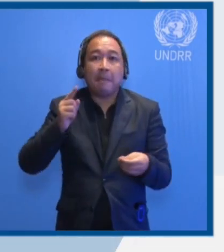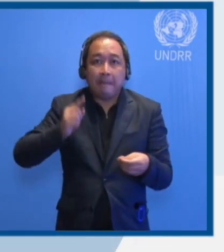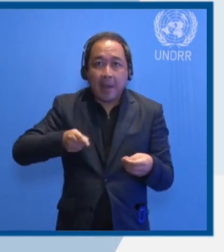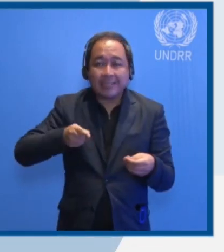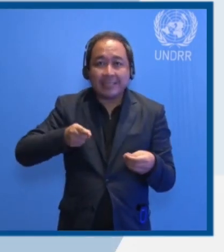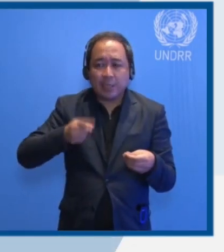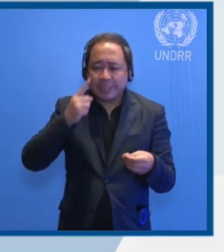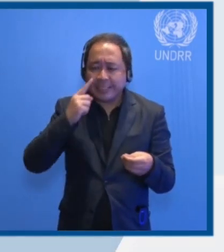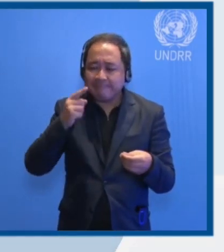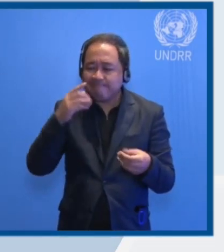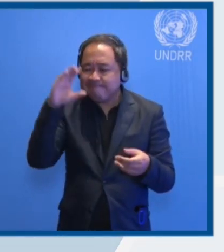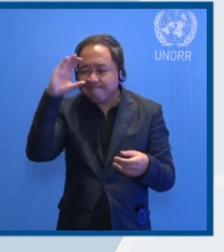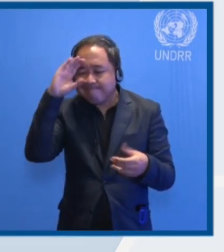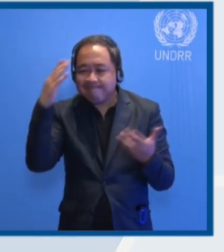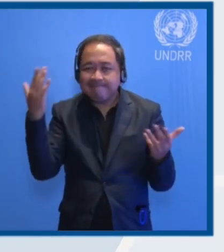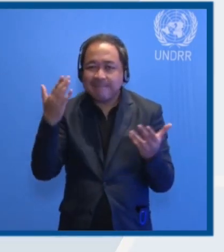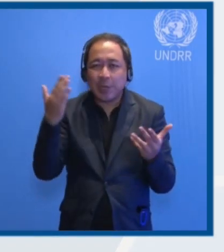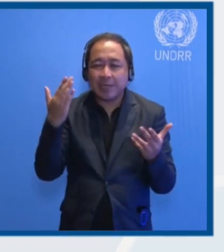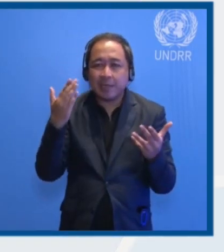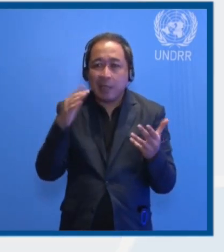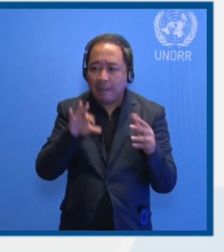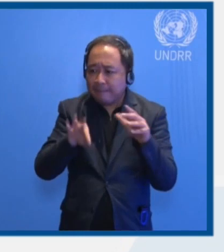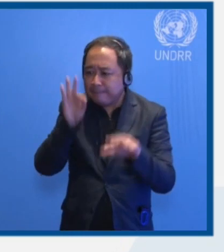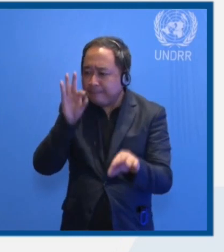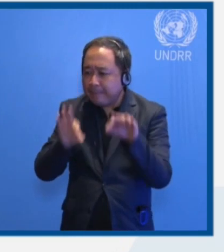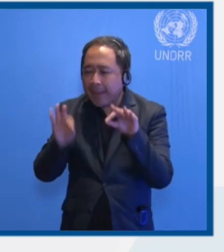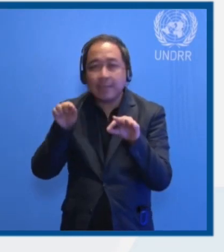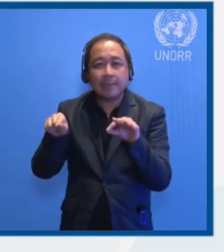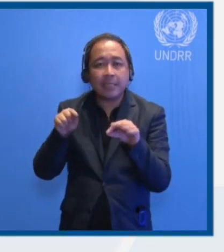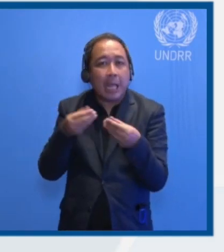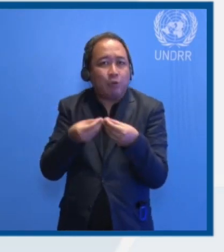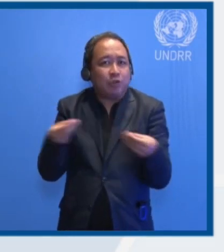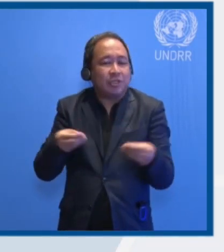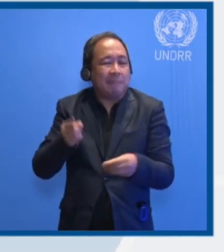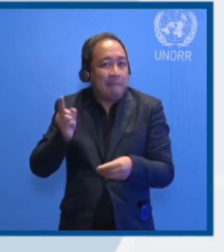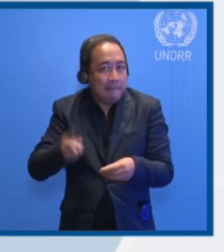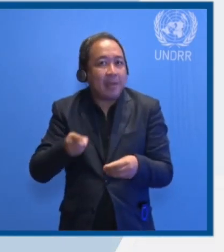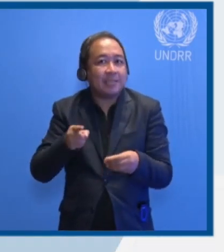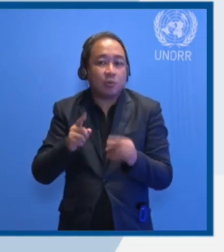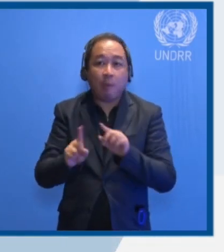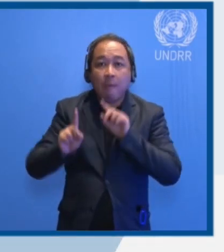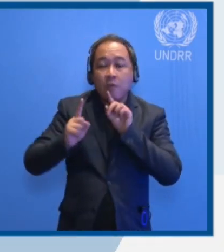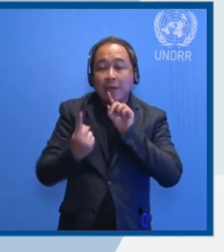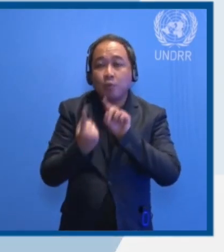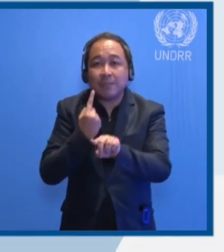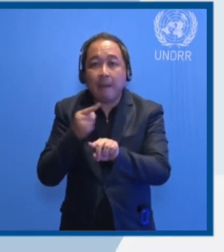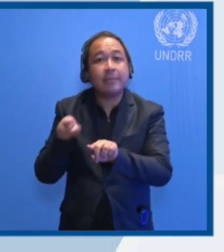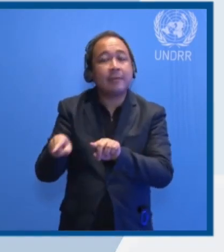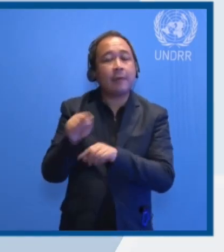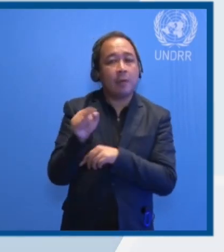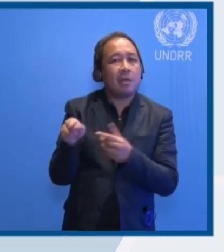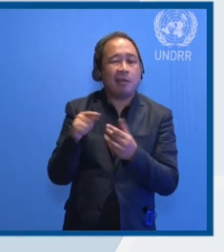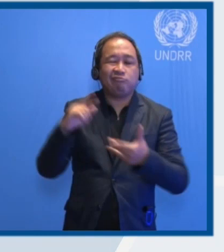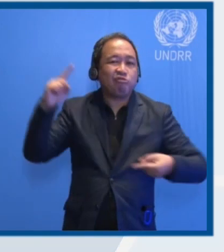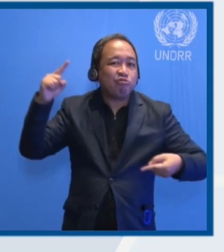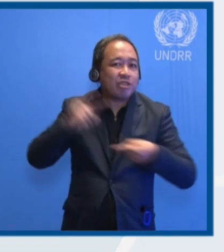identify properly disaster risk reduction based natural resource management. In conjunction to scale